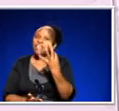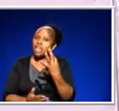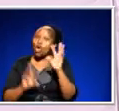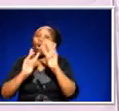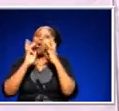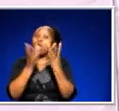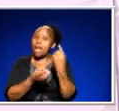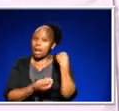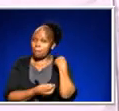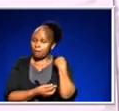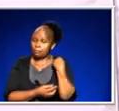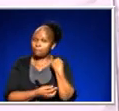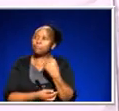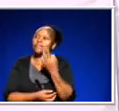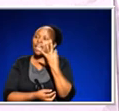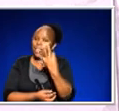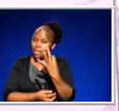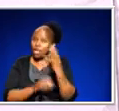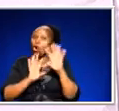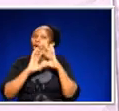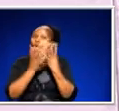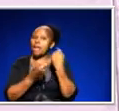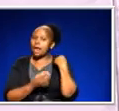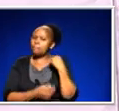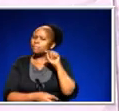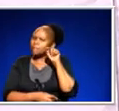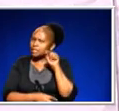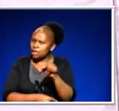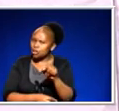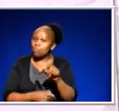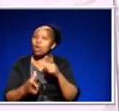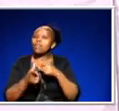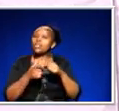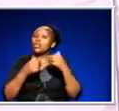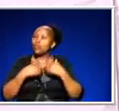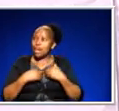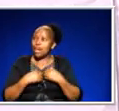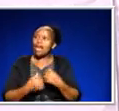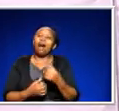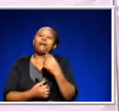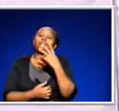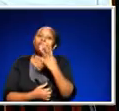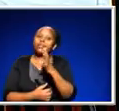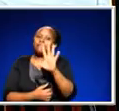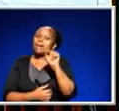This is the whole number, the decimal point, and this is where you have the decimal side.